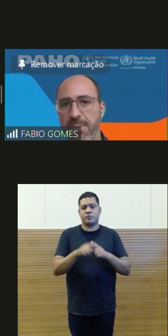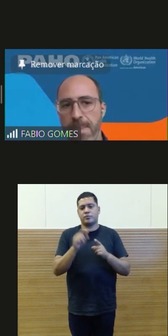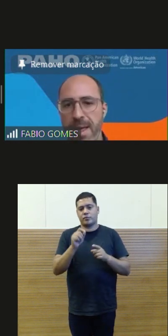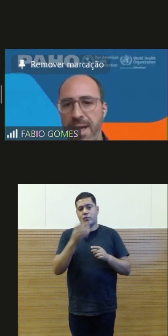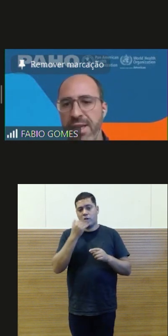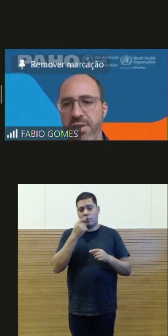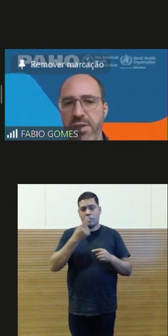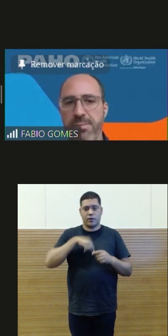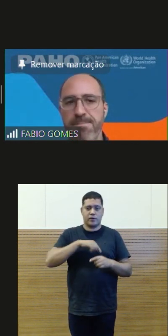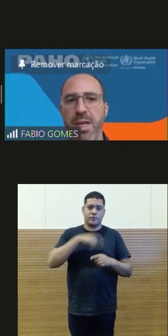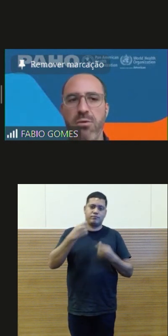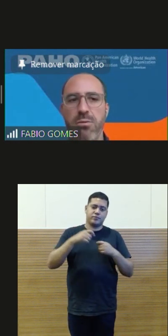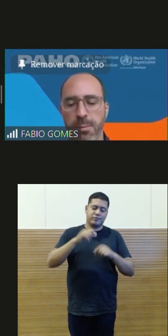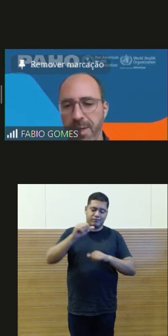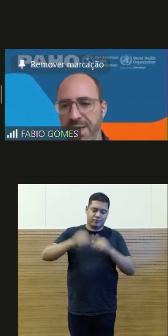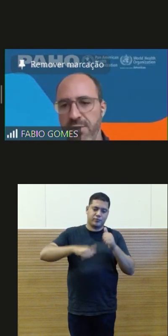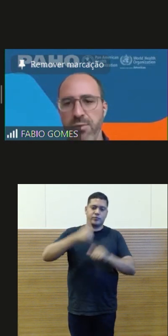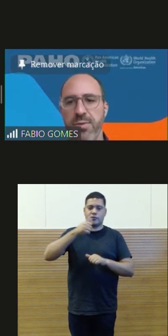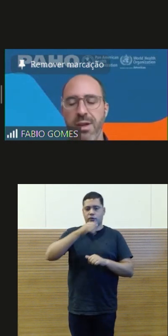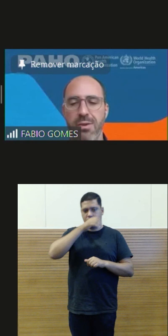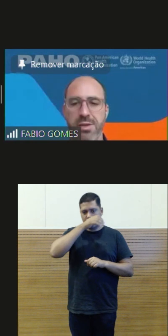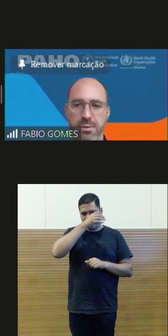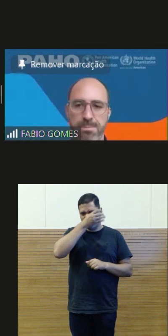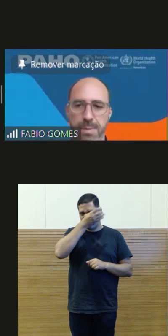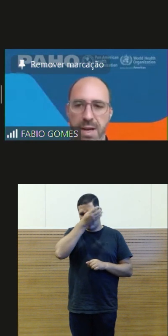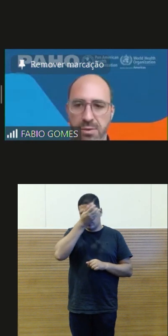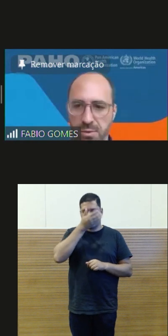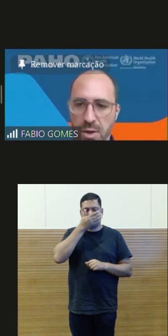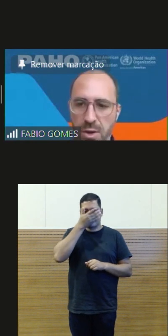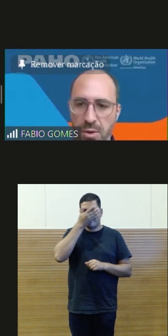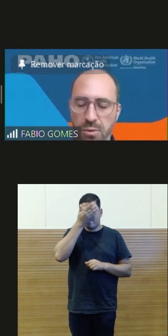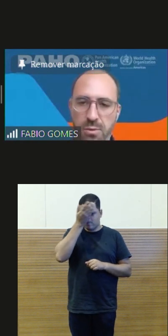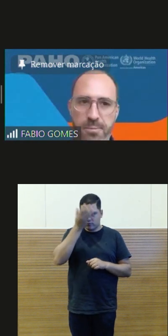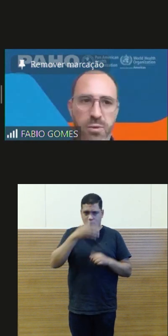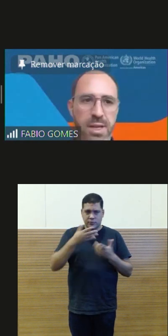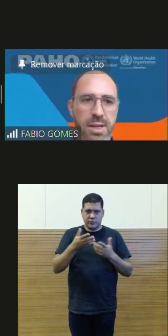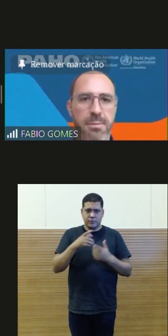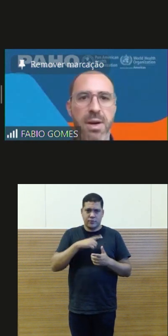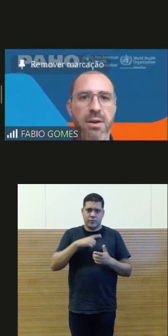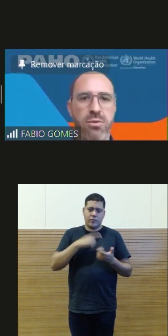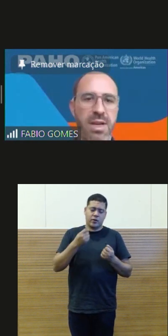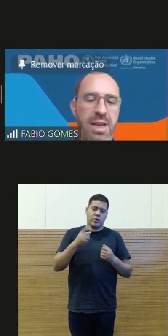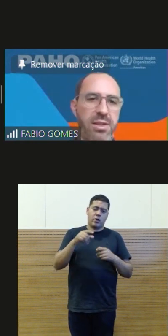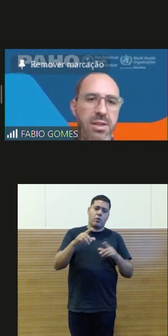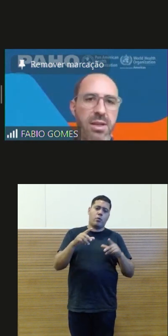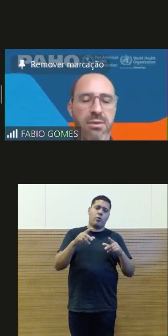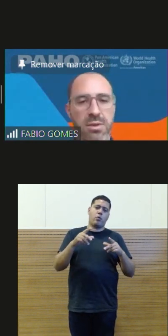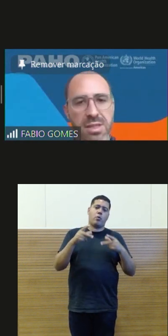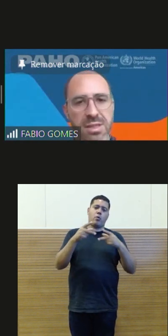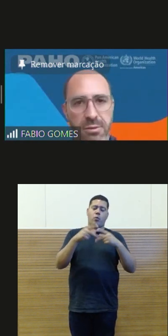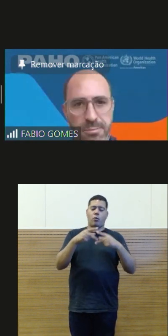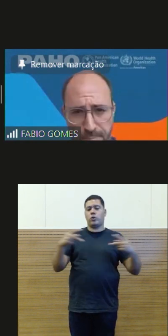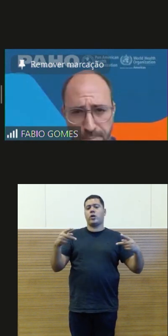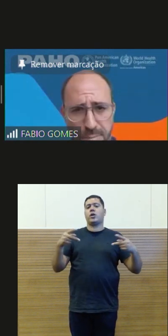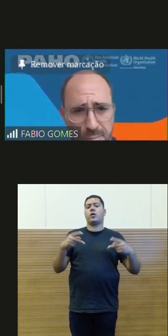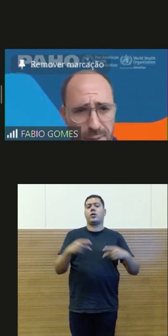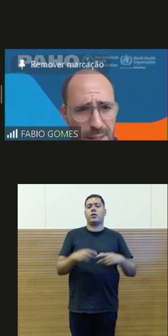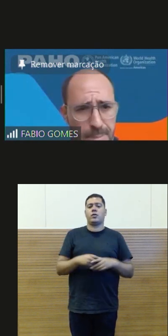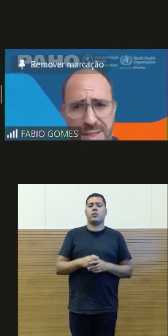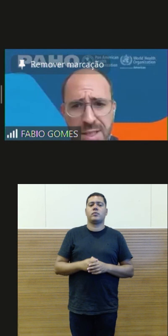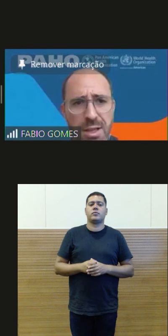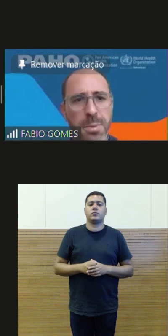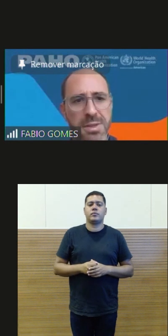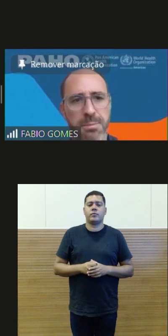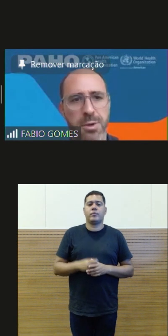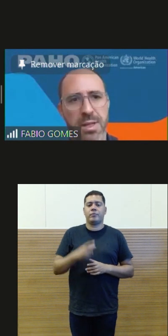that we actually need to promote. So here we have a publication, and at the end, I'll send the link to